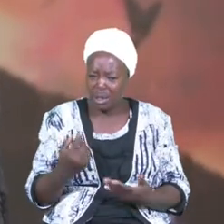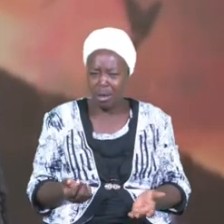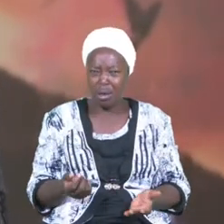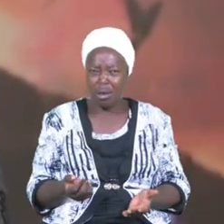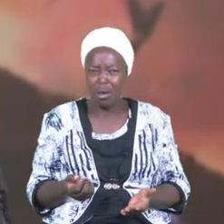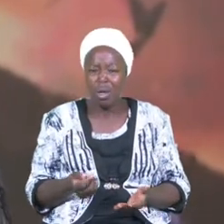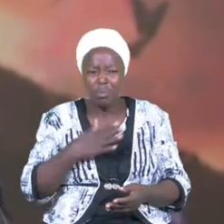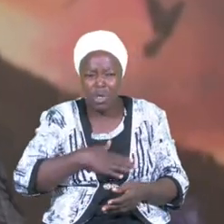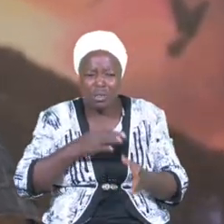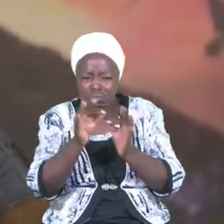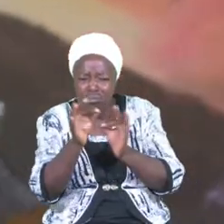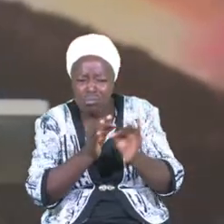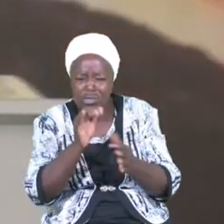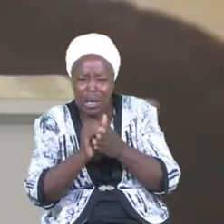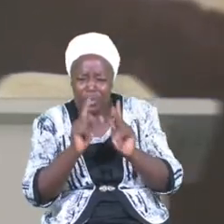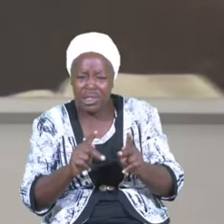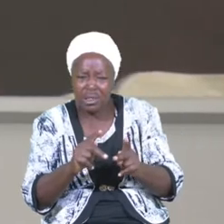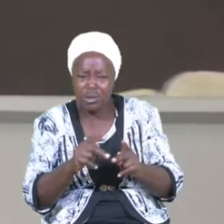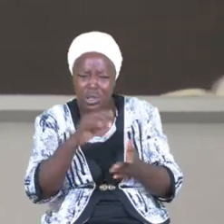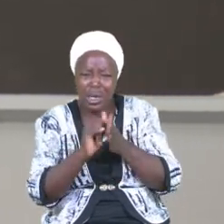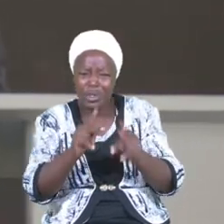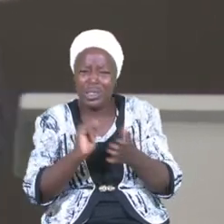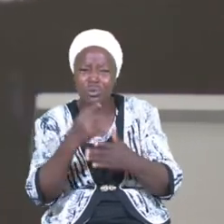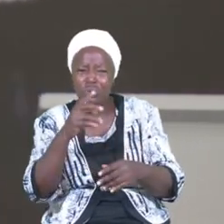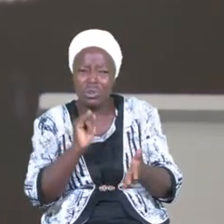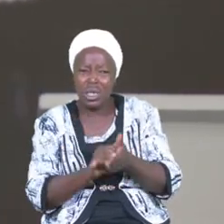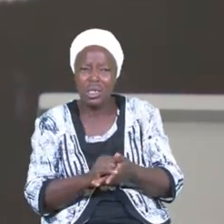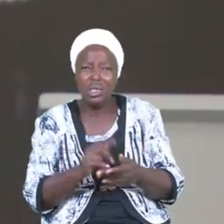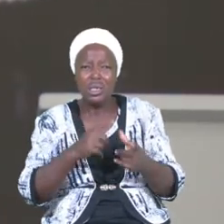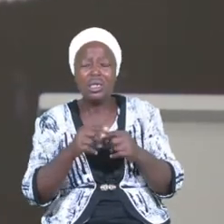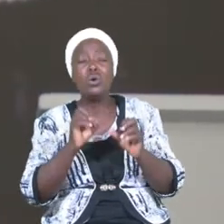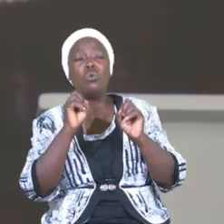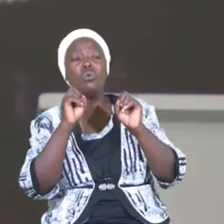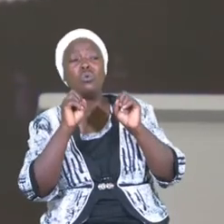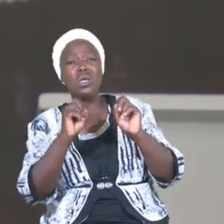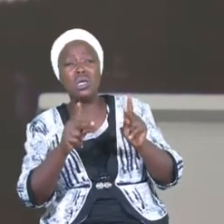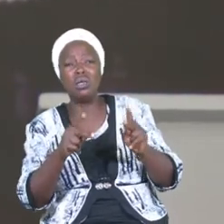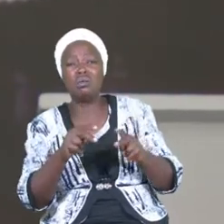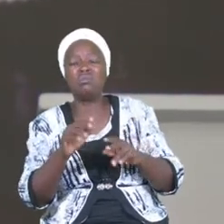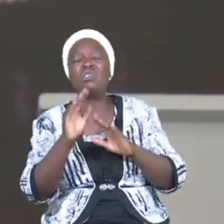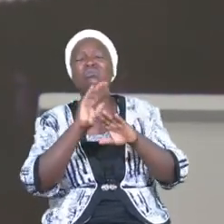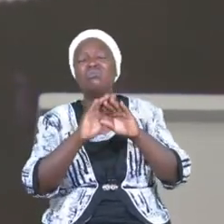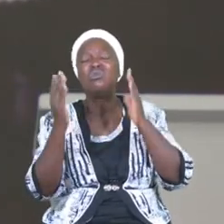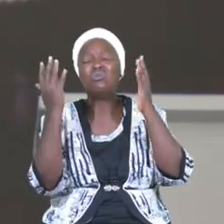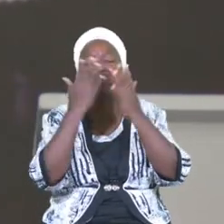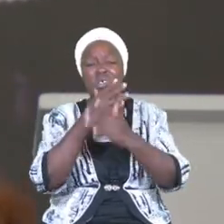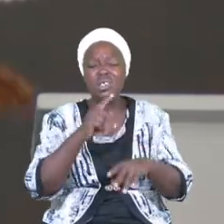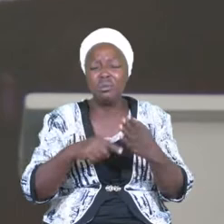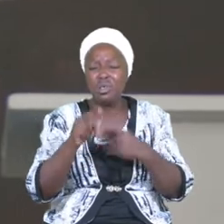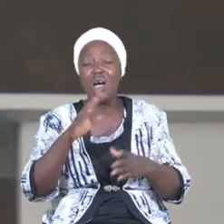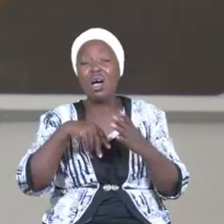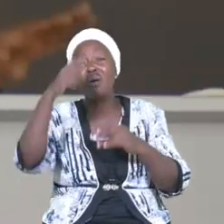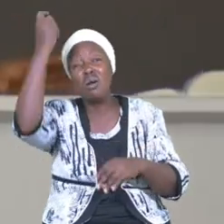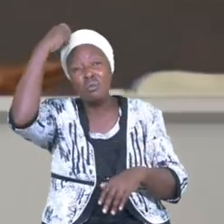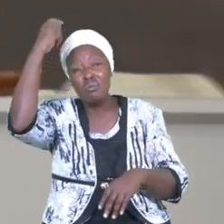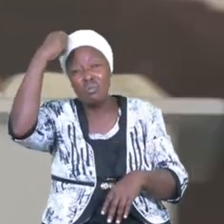is that person that told you that? And he said, okay. He said, don't worry about her. Her brain has